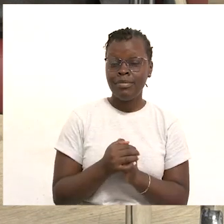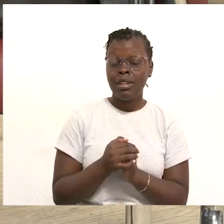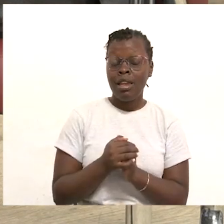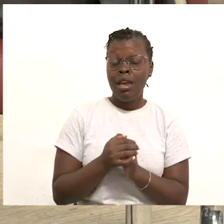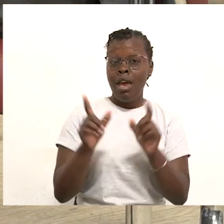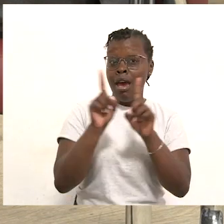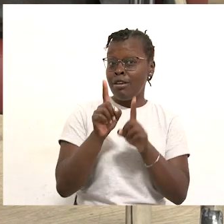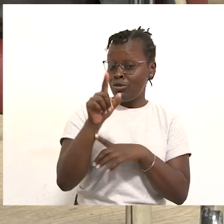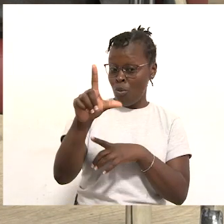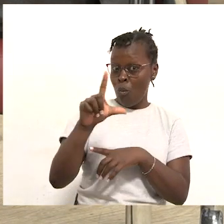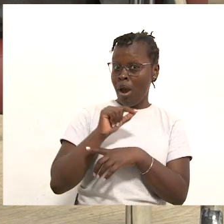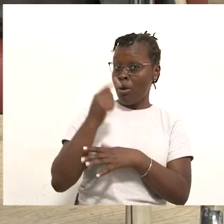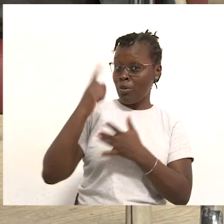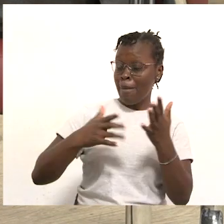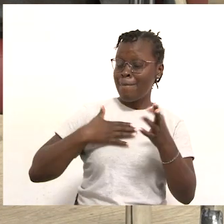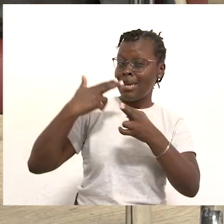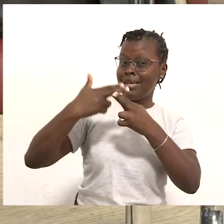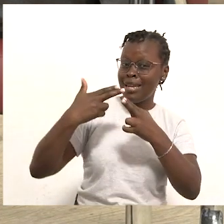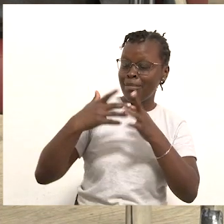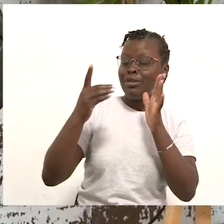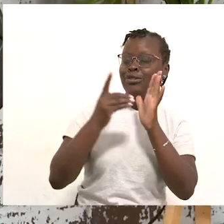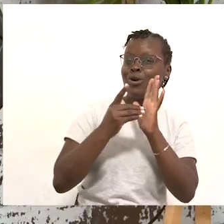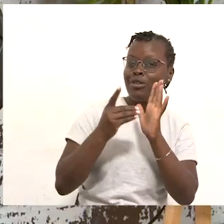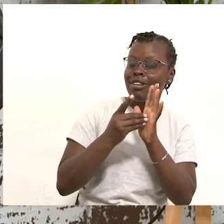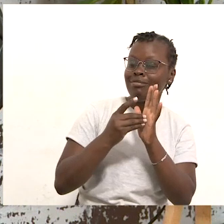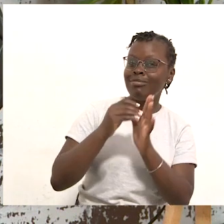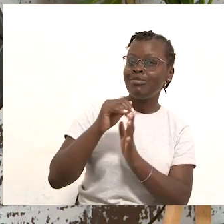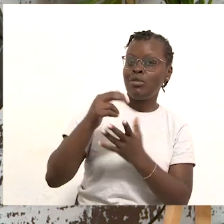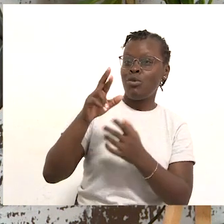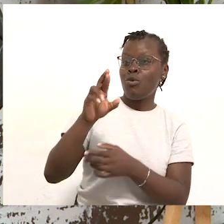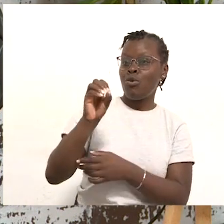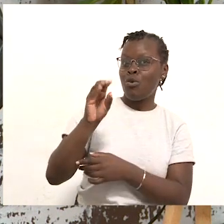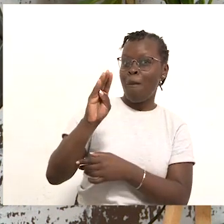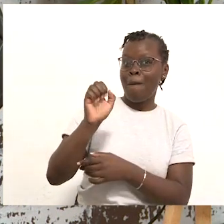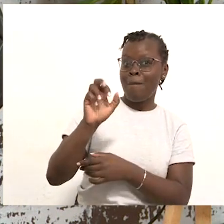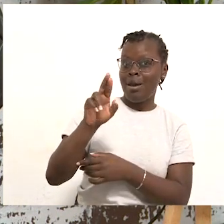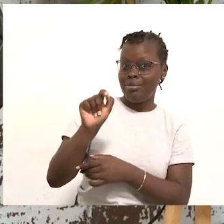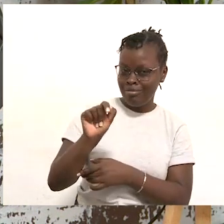As you have said it, my name is Dr. Robert Juma Homalo.